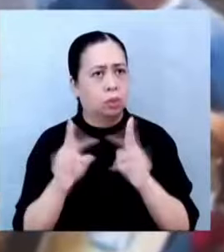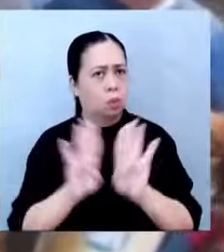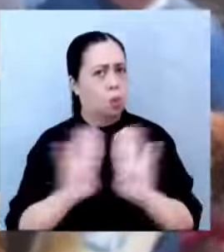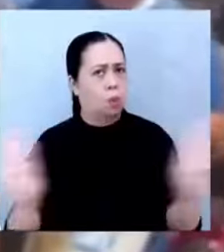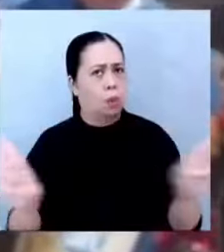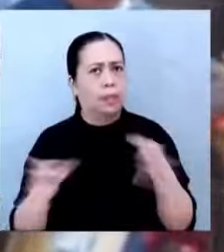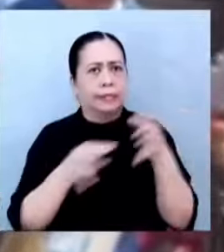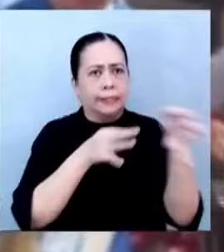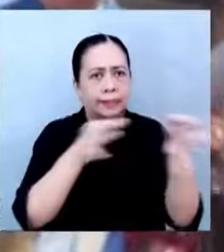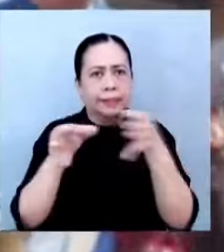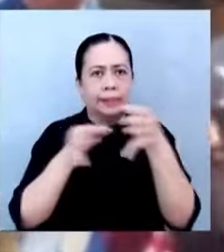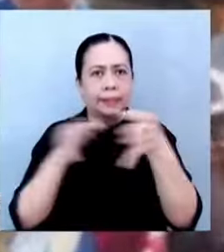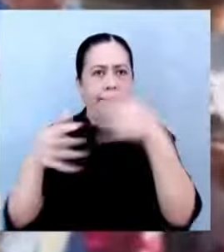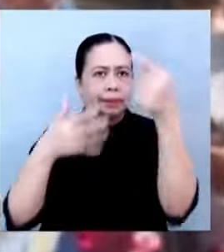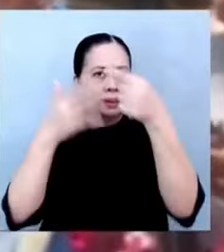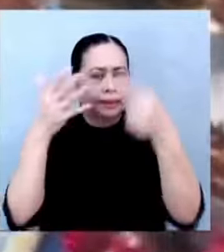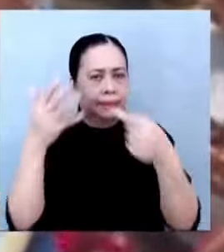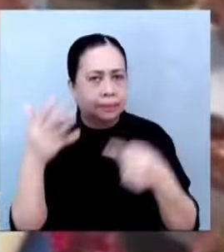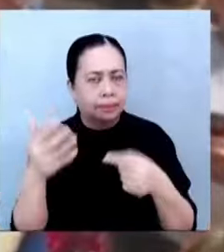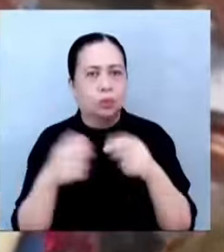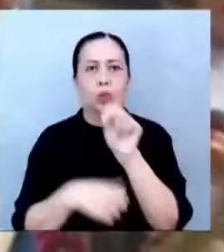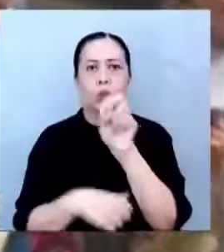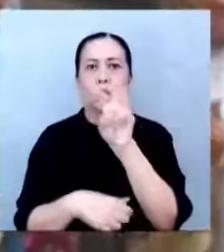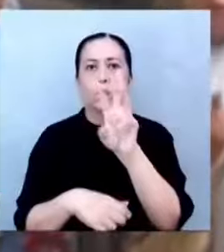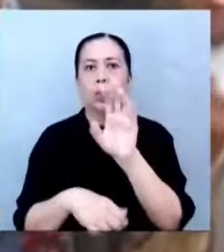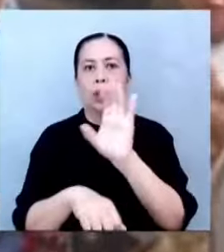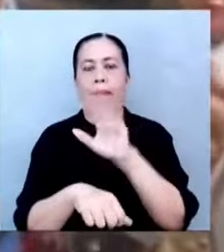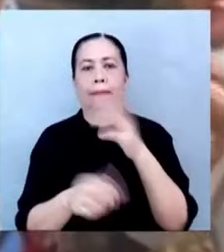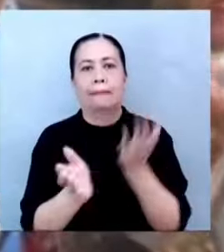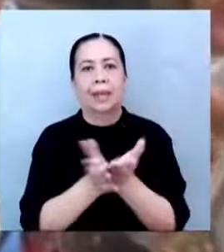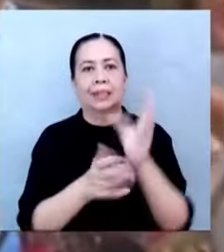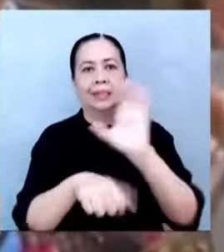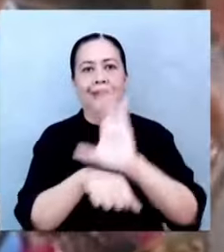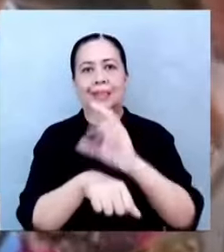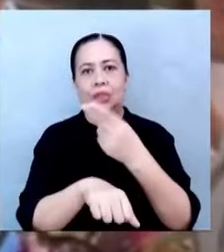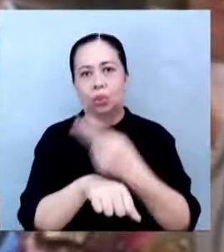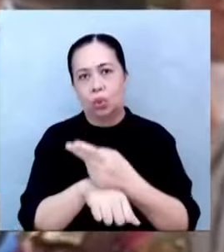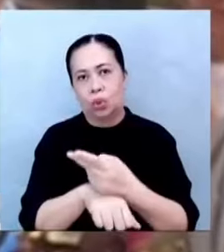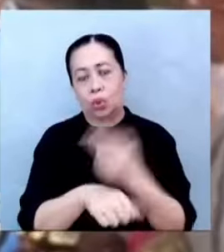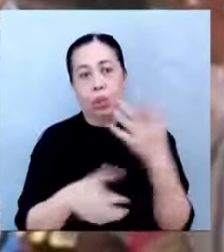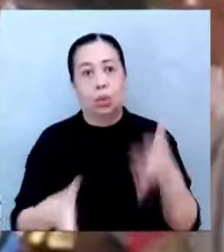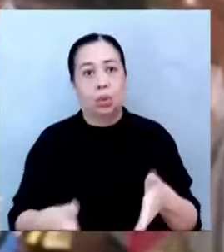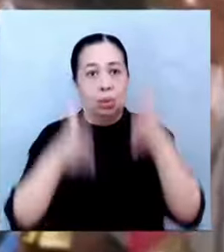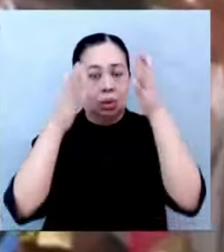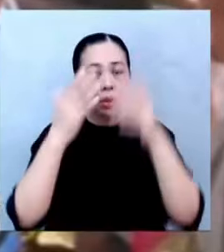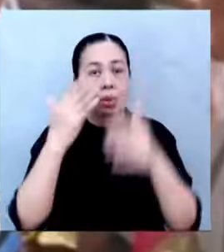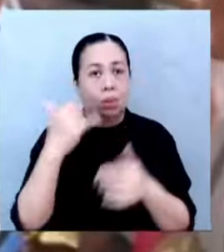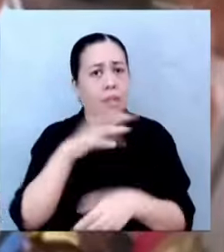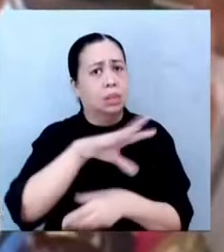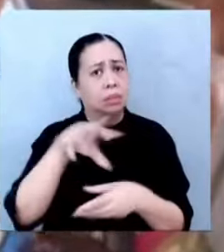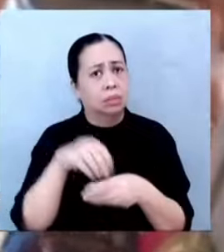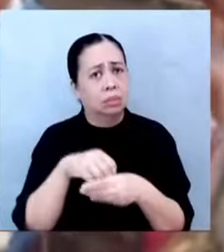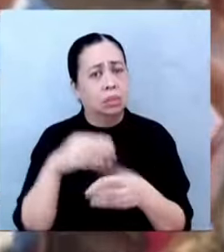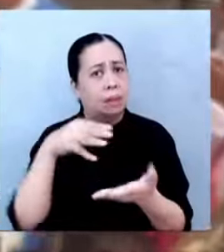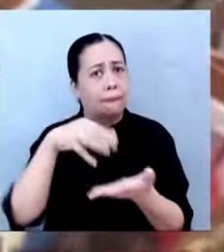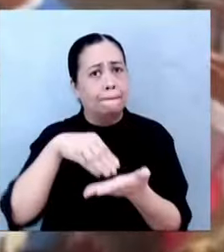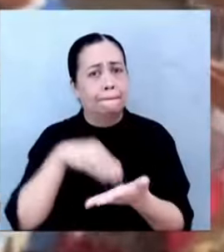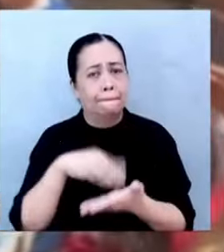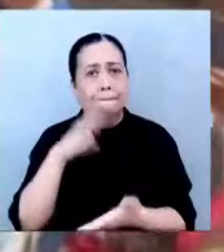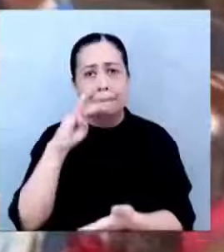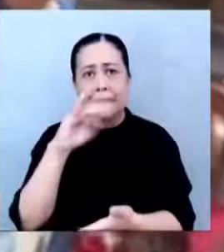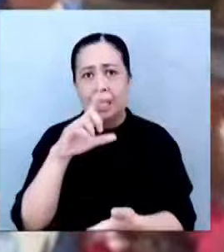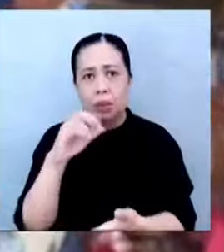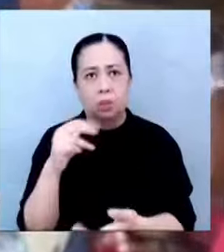explaining the details of this new Pasig City Hall, especially because it involves billions in taxpayers'